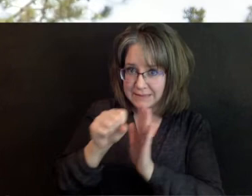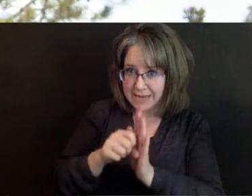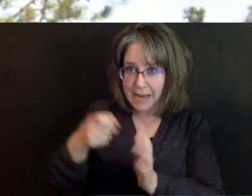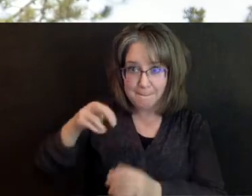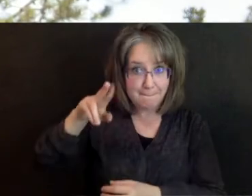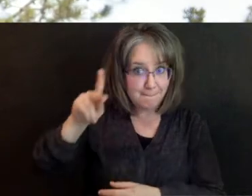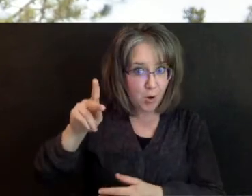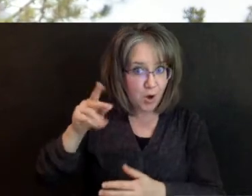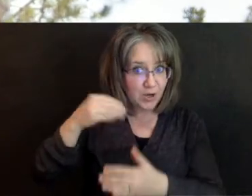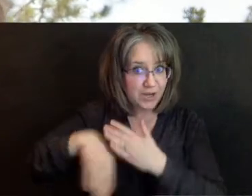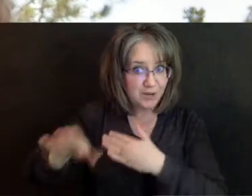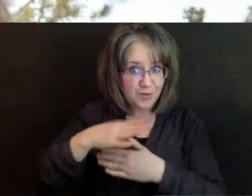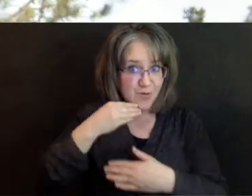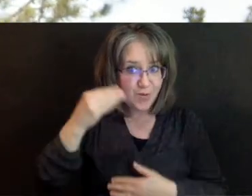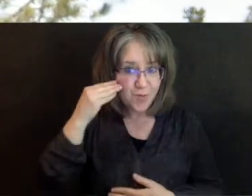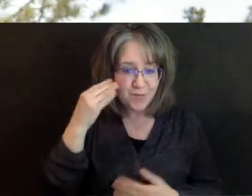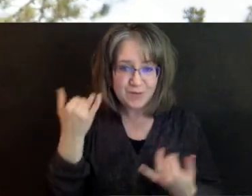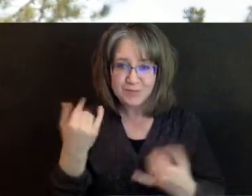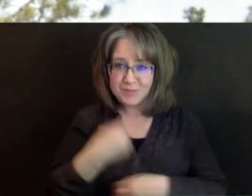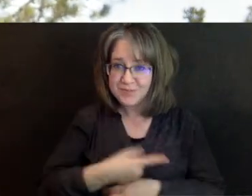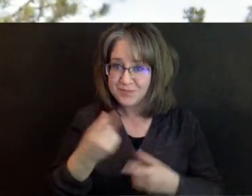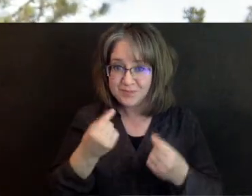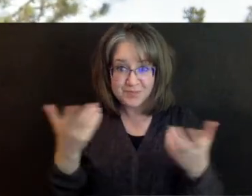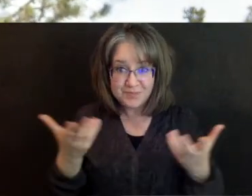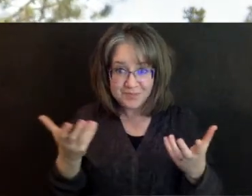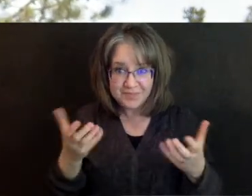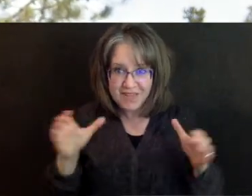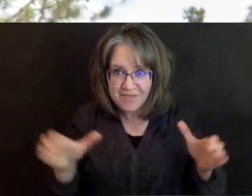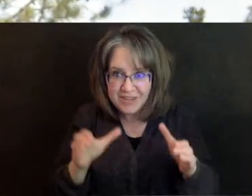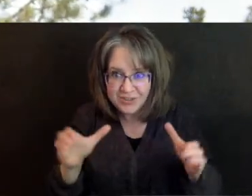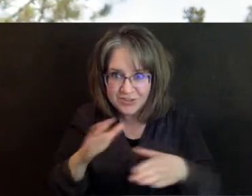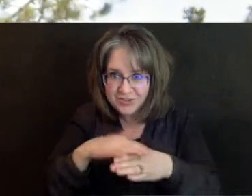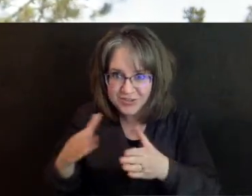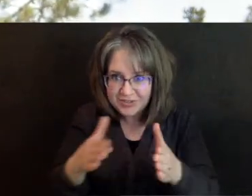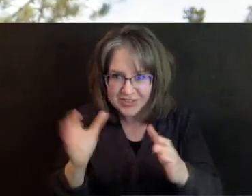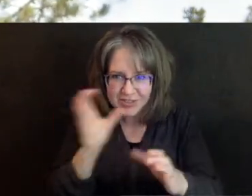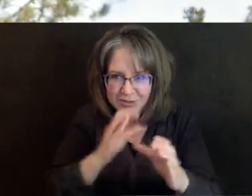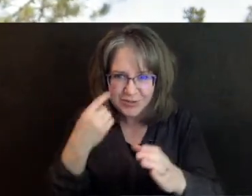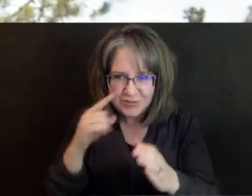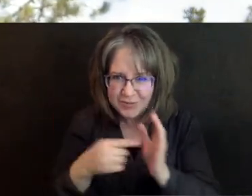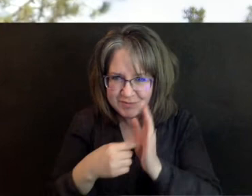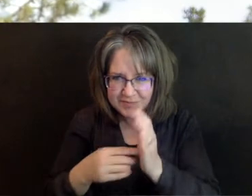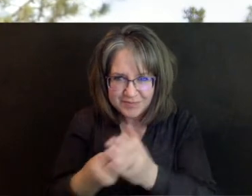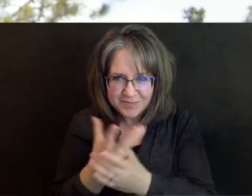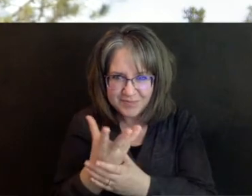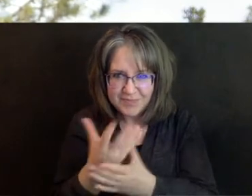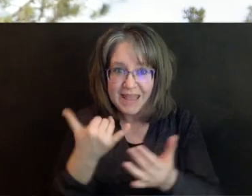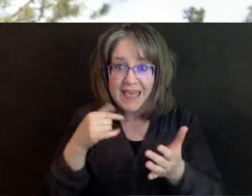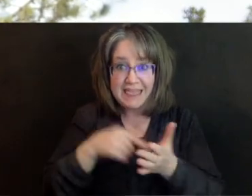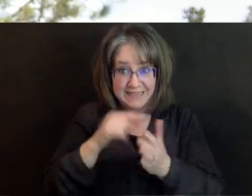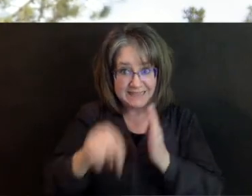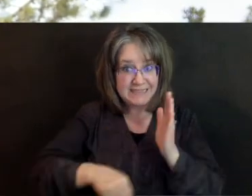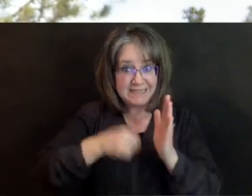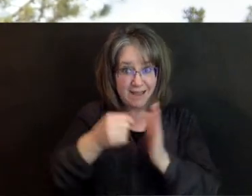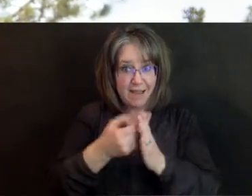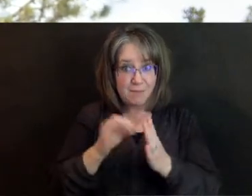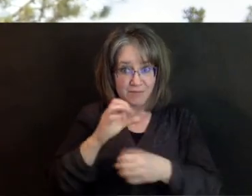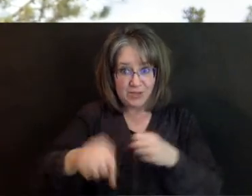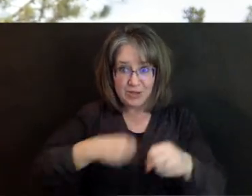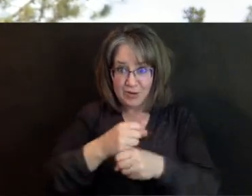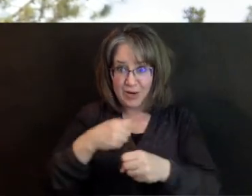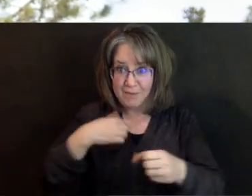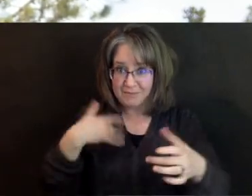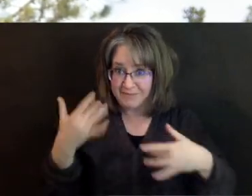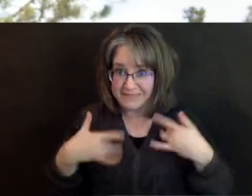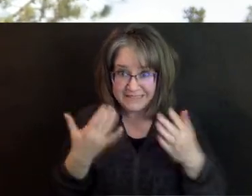home. Today I want to take you on an adventure down the trail to look for signs of spring. Around this time of year I get a little antsy